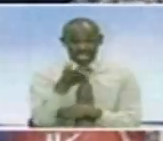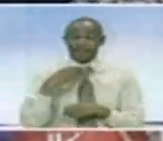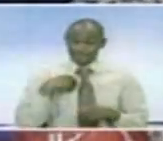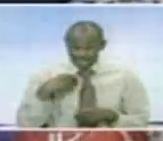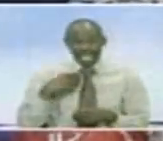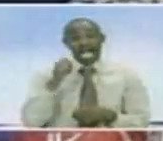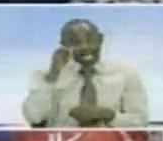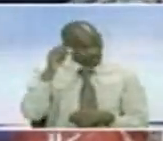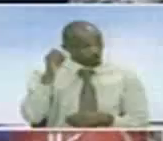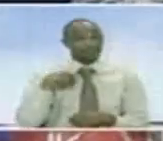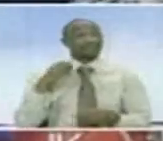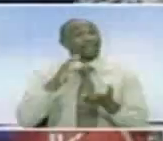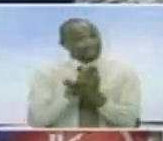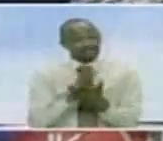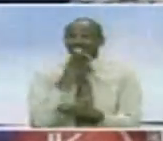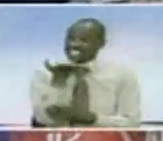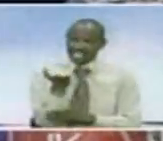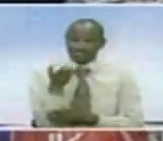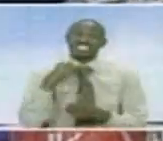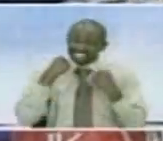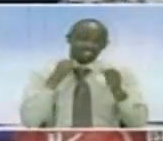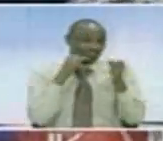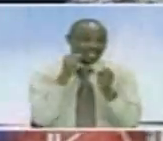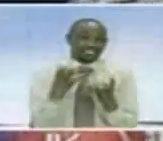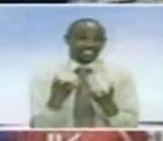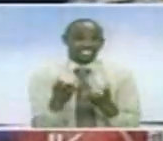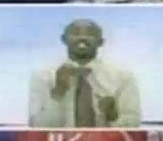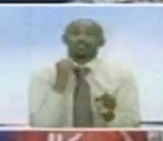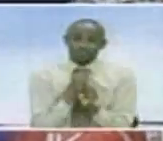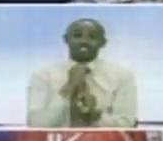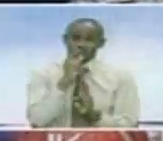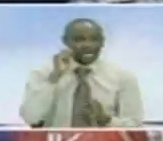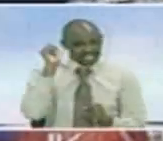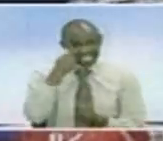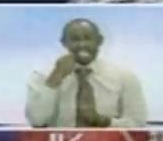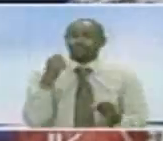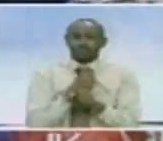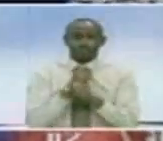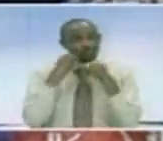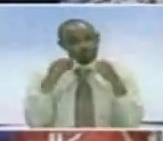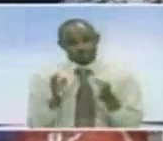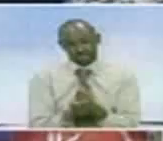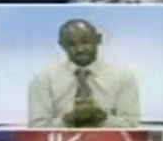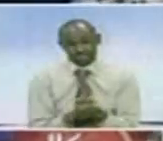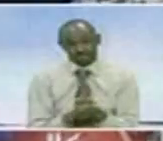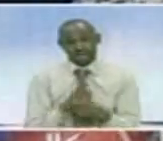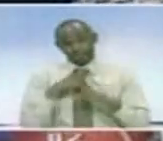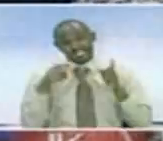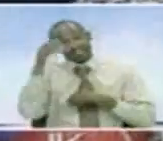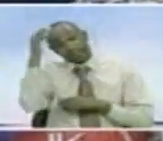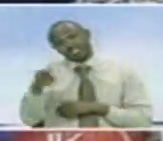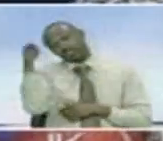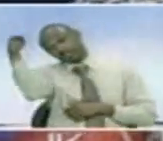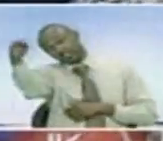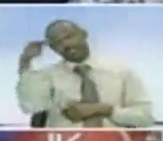in Anglo leasing in trying to fight to ensure that Kenya doesn't lose. But somebody else didn't